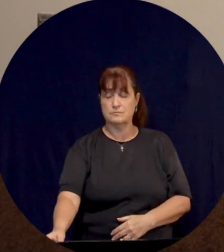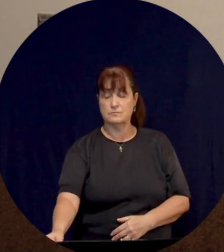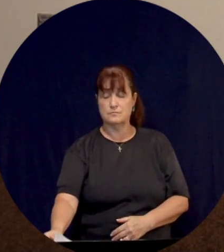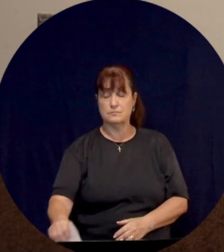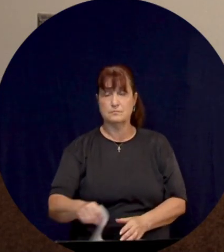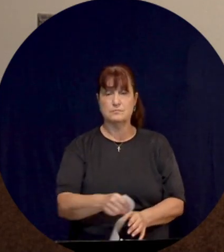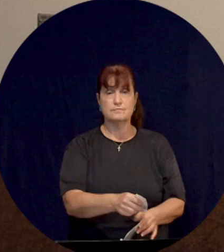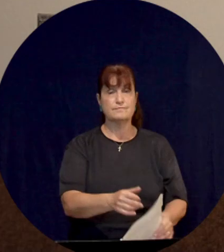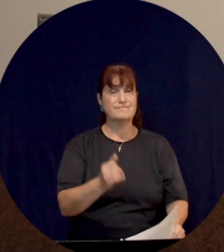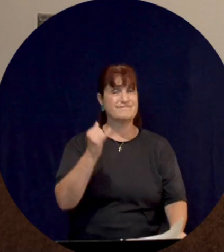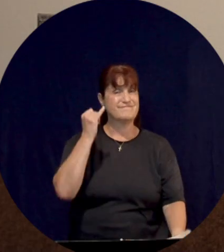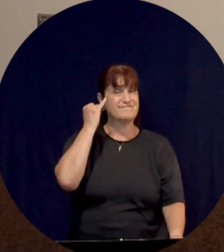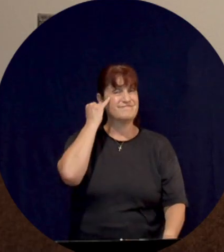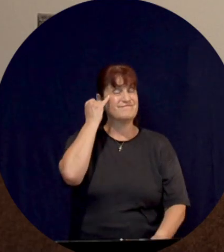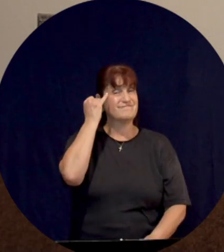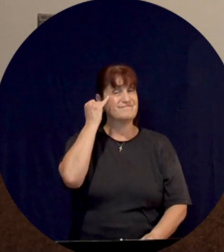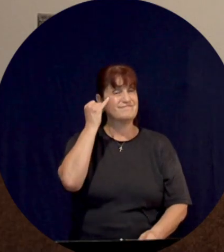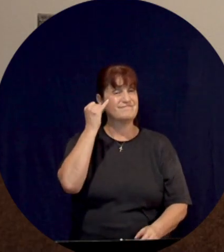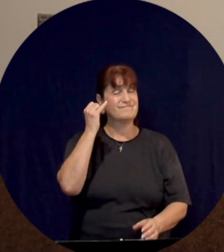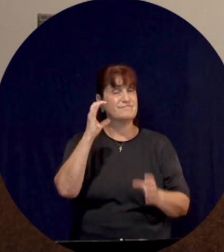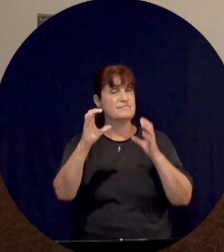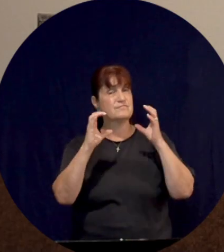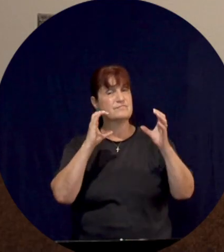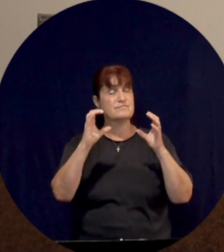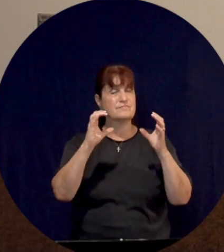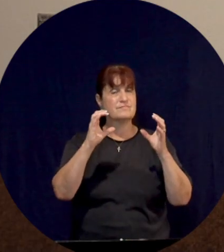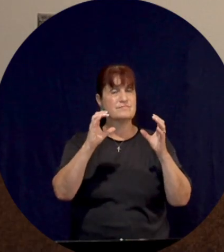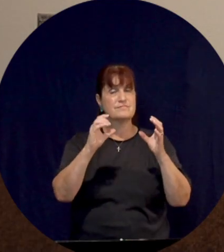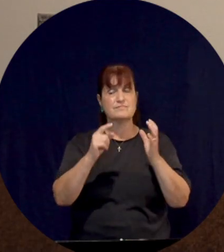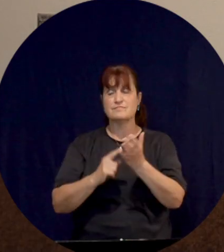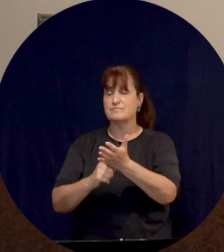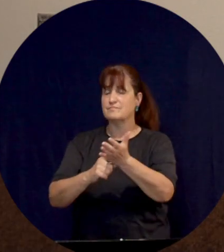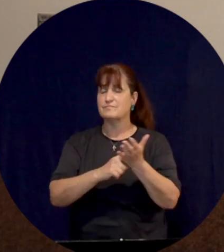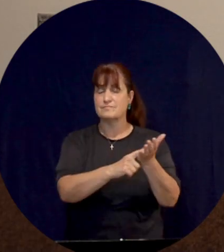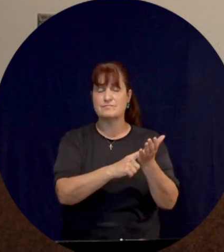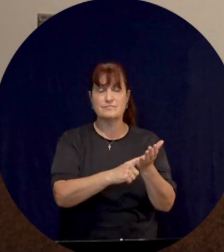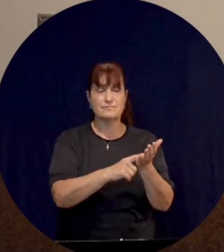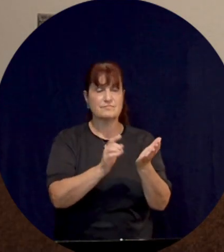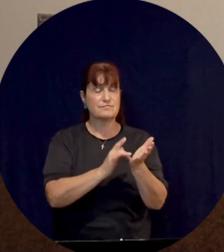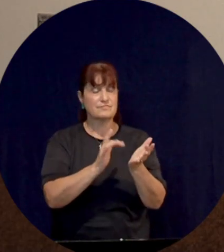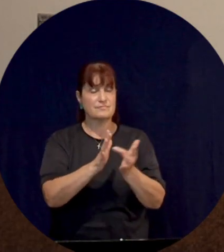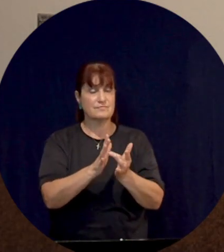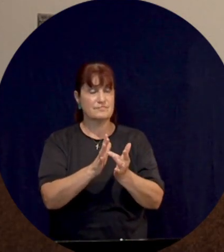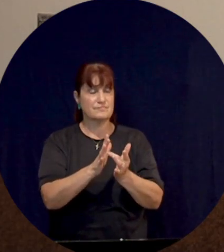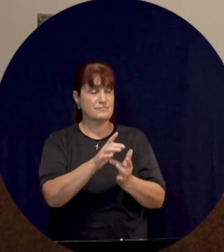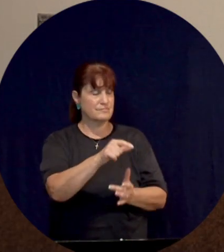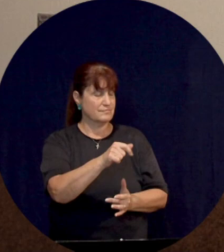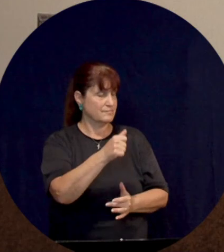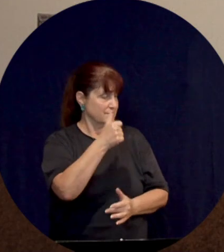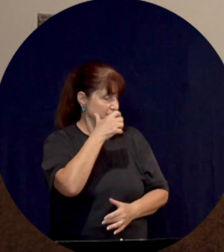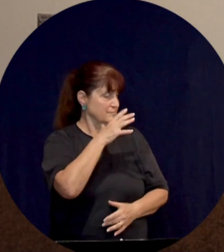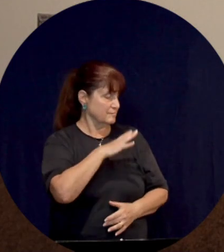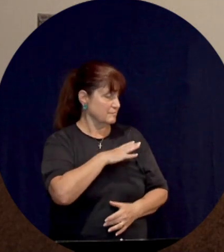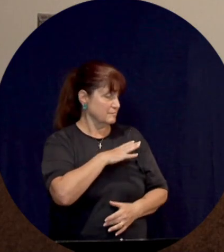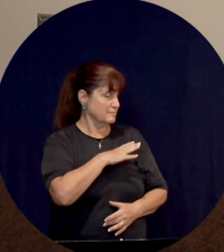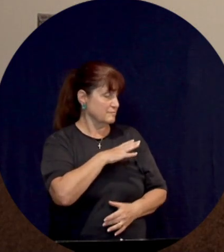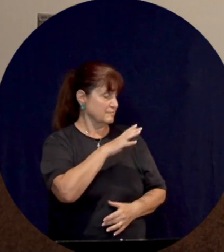Christ. It is an interesting conversation or dialogue between Jesus and the Canaanite